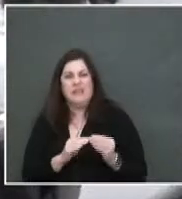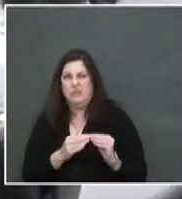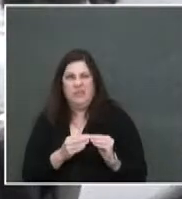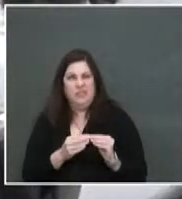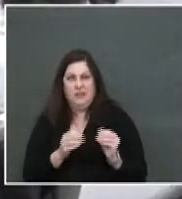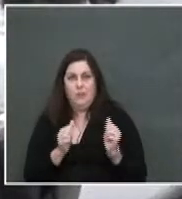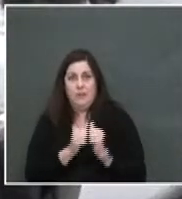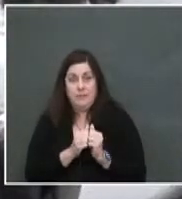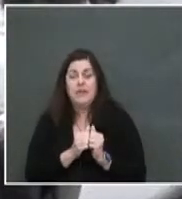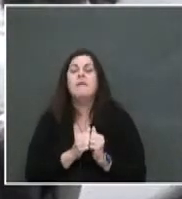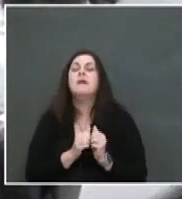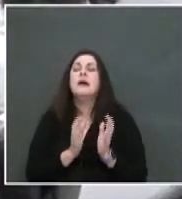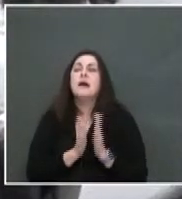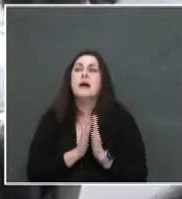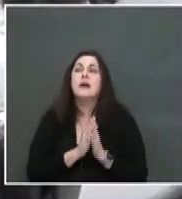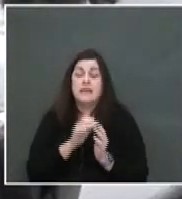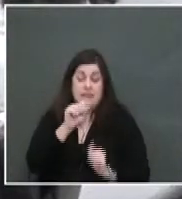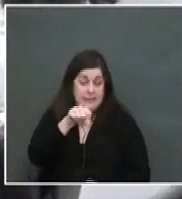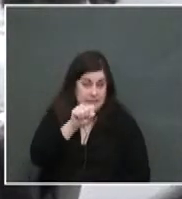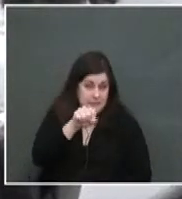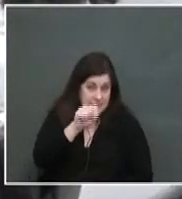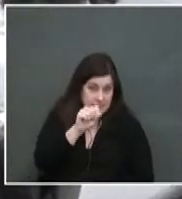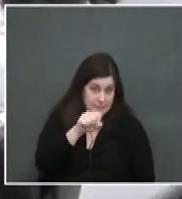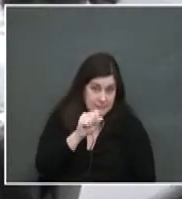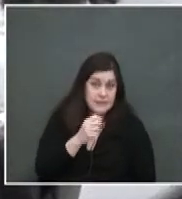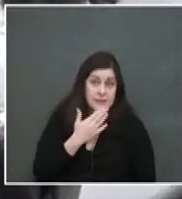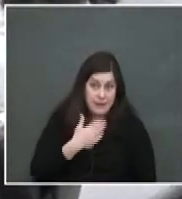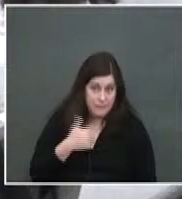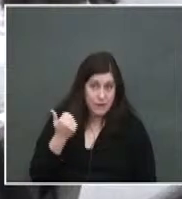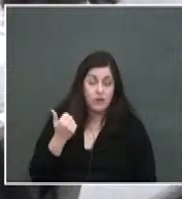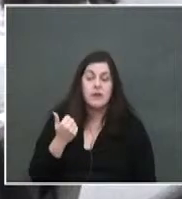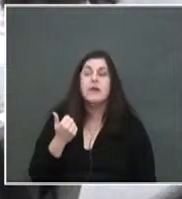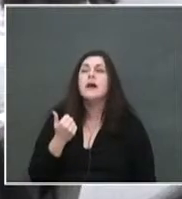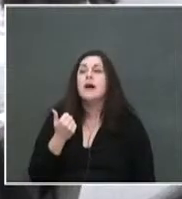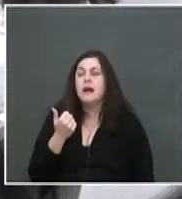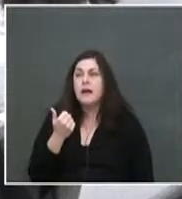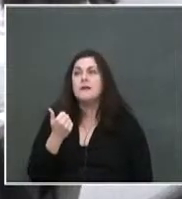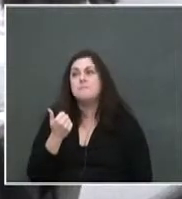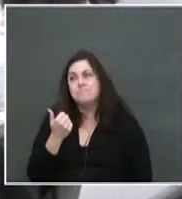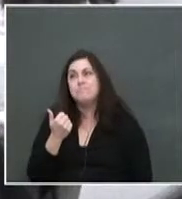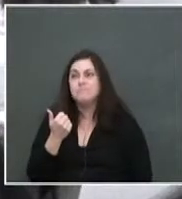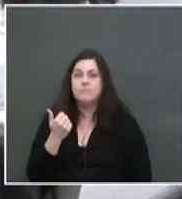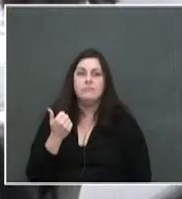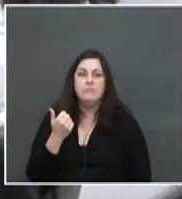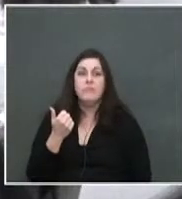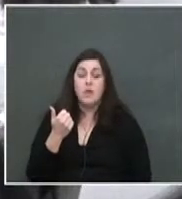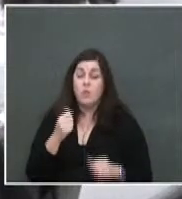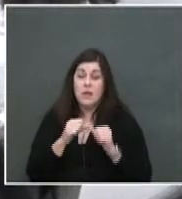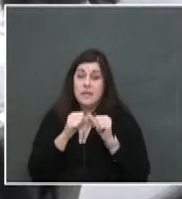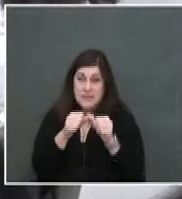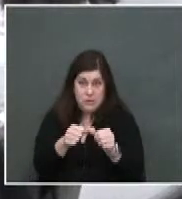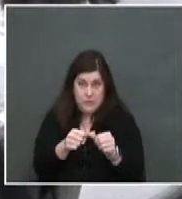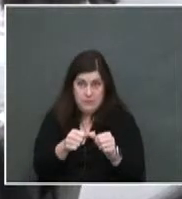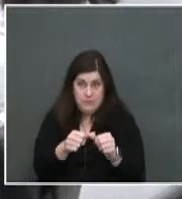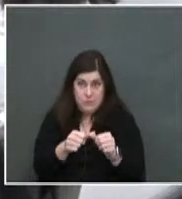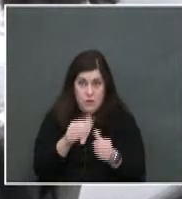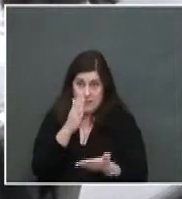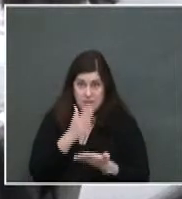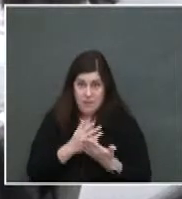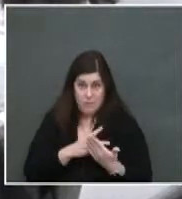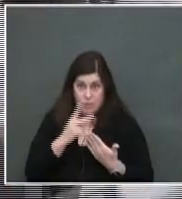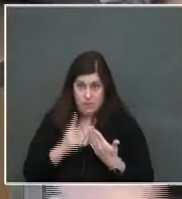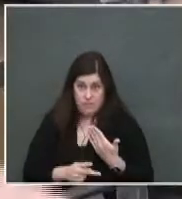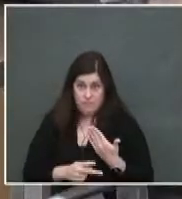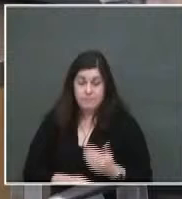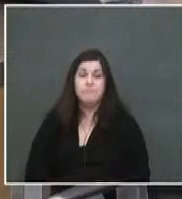in front of me, but yes, we are still seeing improvement there. That's not something that we're going to discontinue. Yeah,